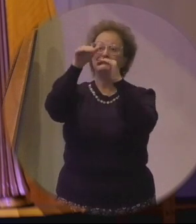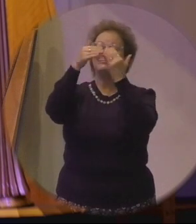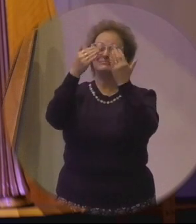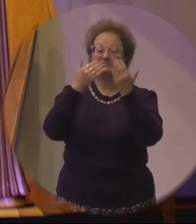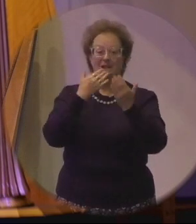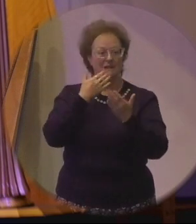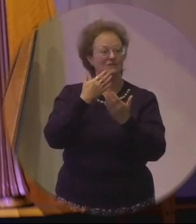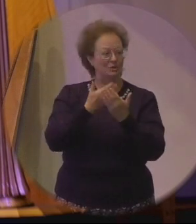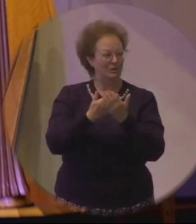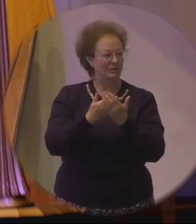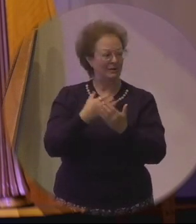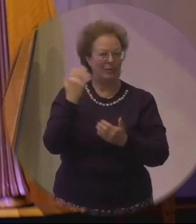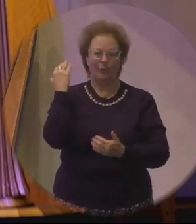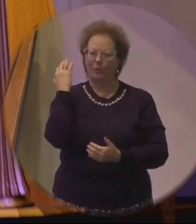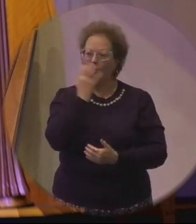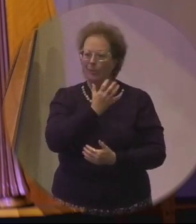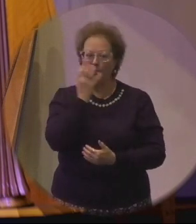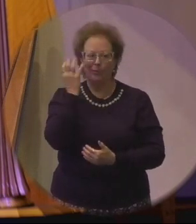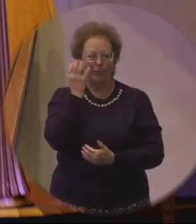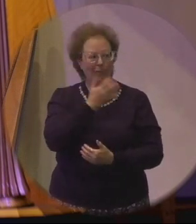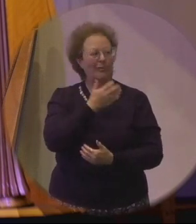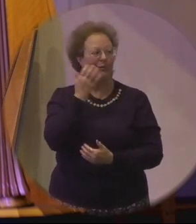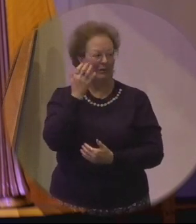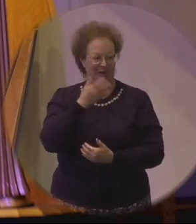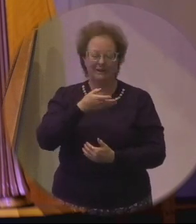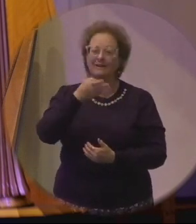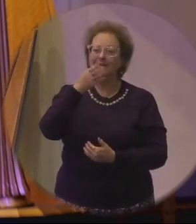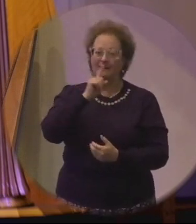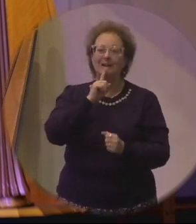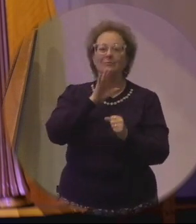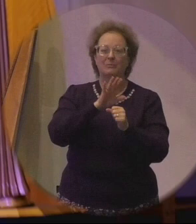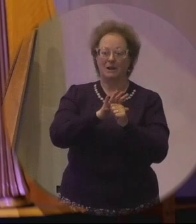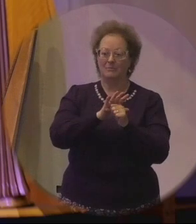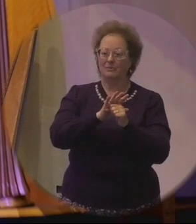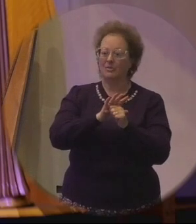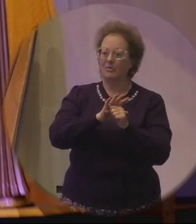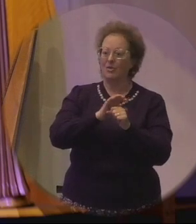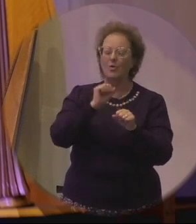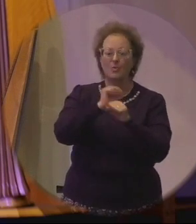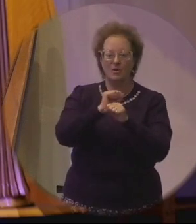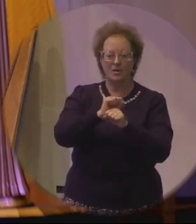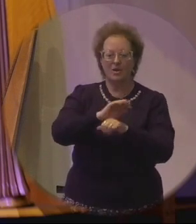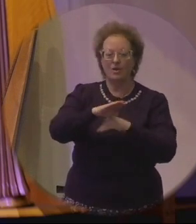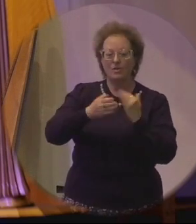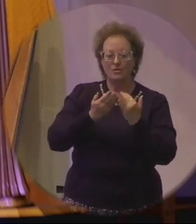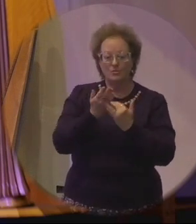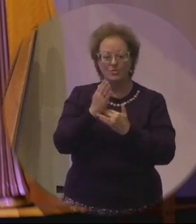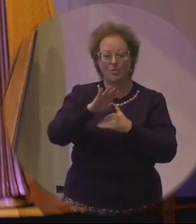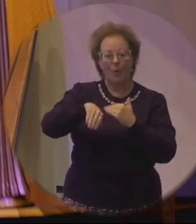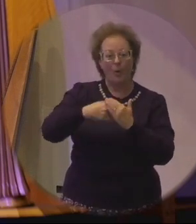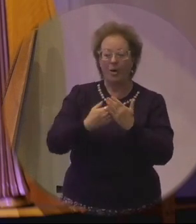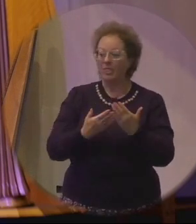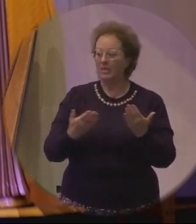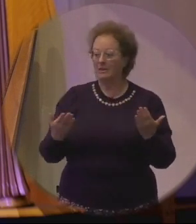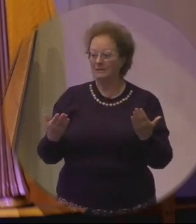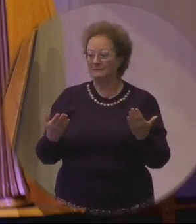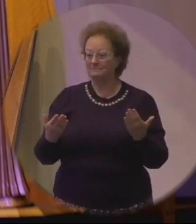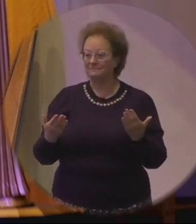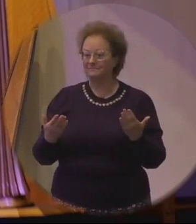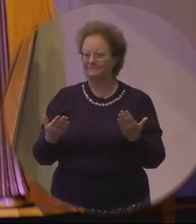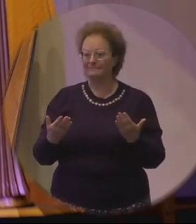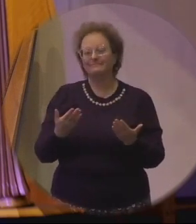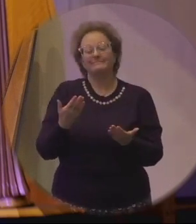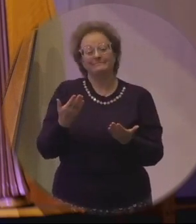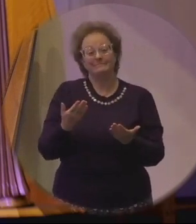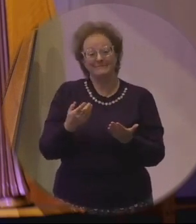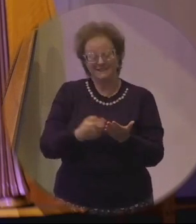just good. That's amazing. God promises to work through all things for our good, and yet sometimes we still